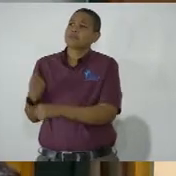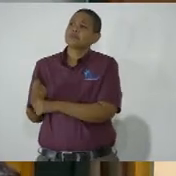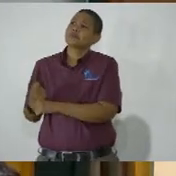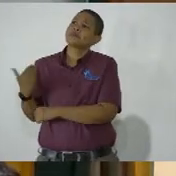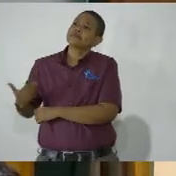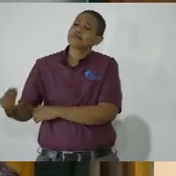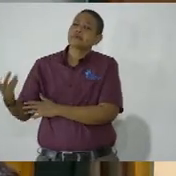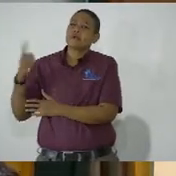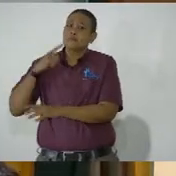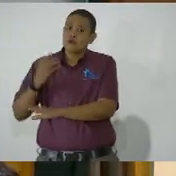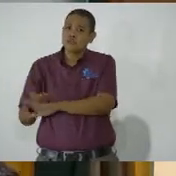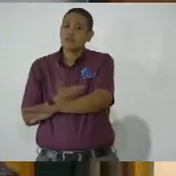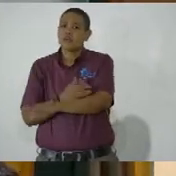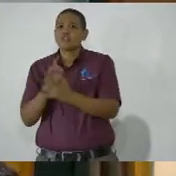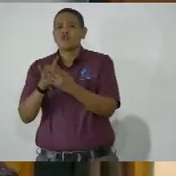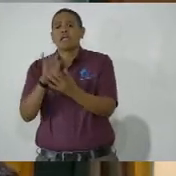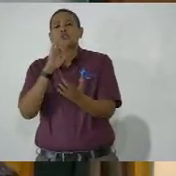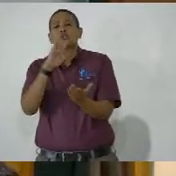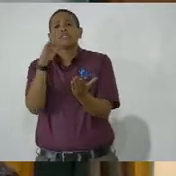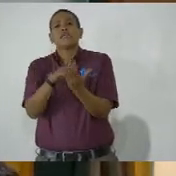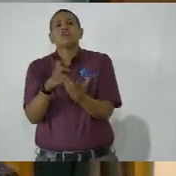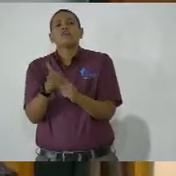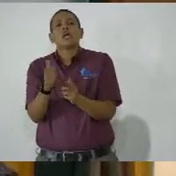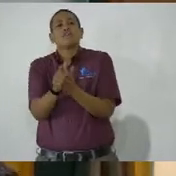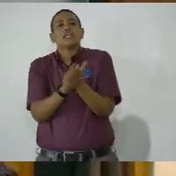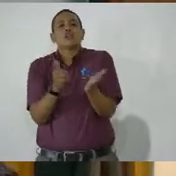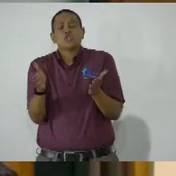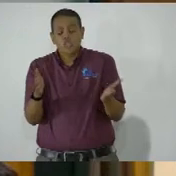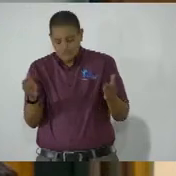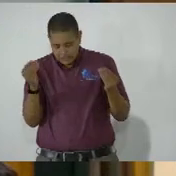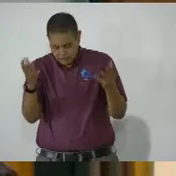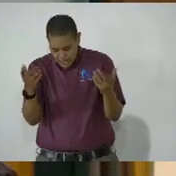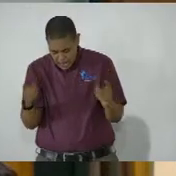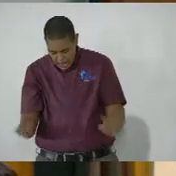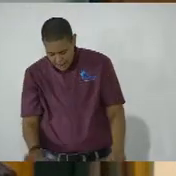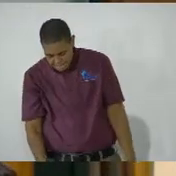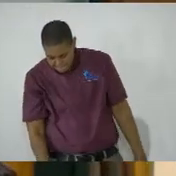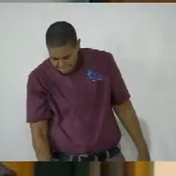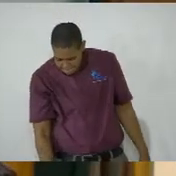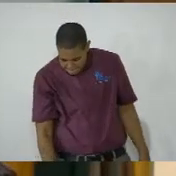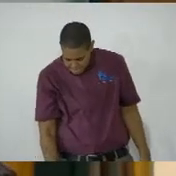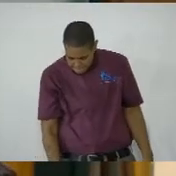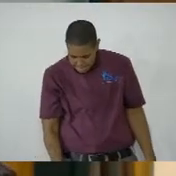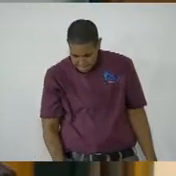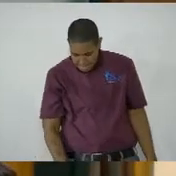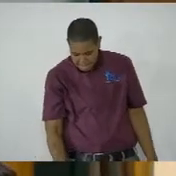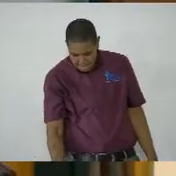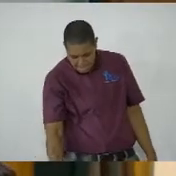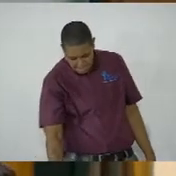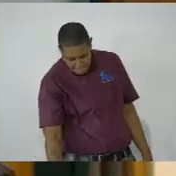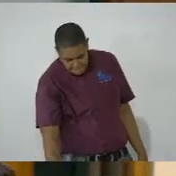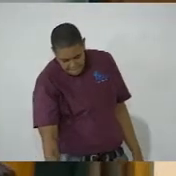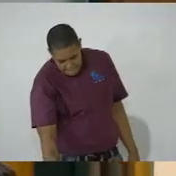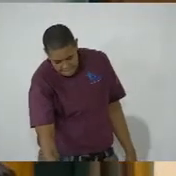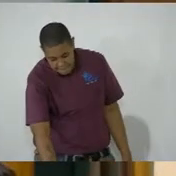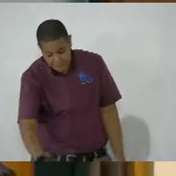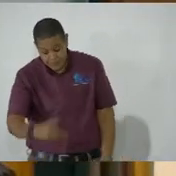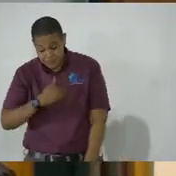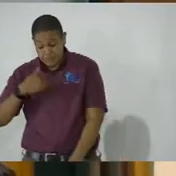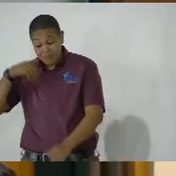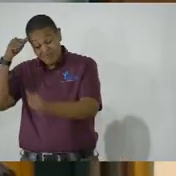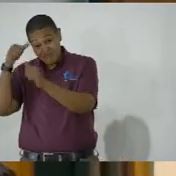in respect to the centralization of legal services. Members will recall that the move towards centralization of